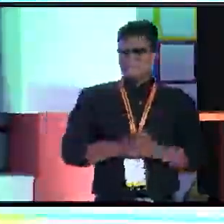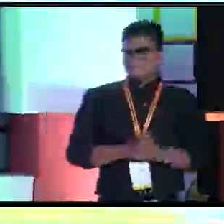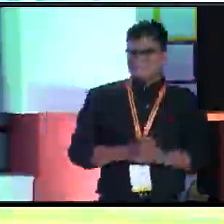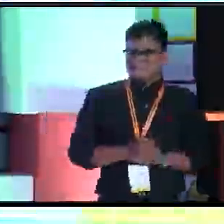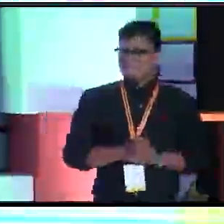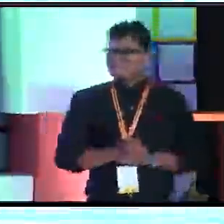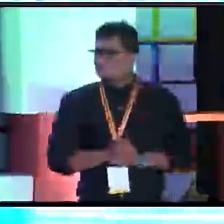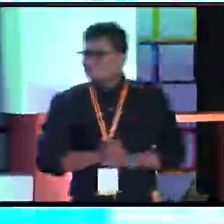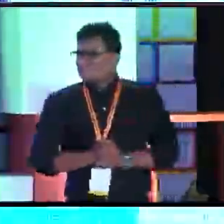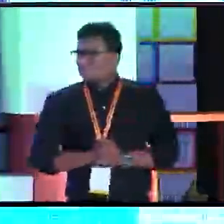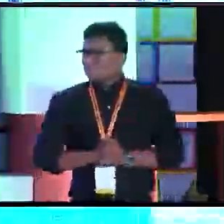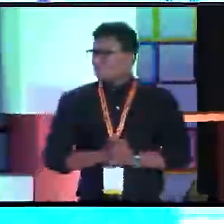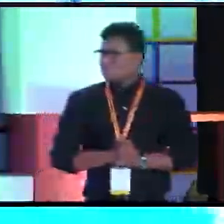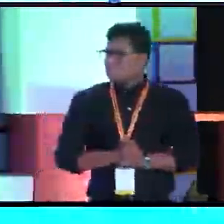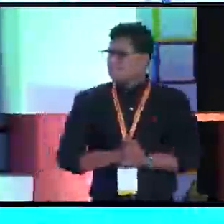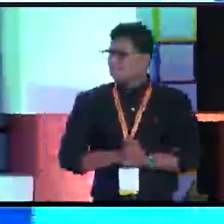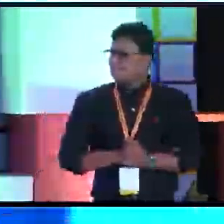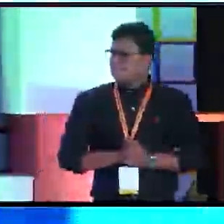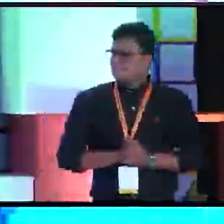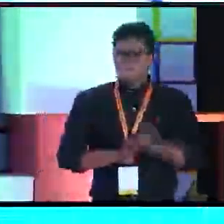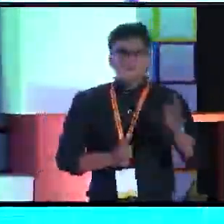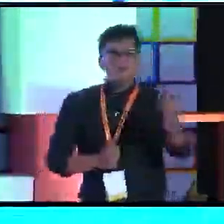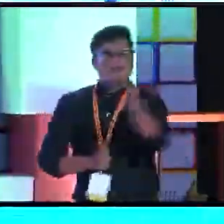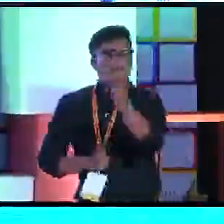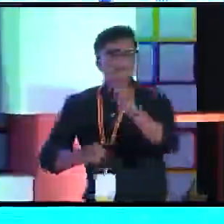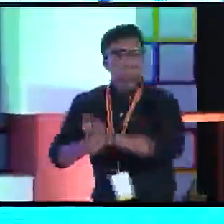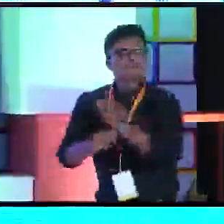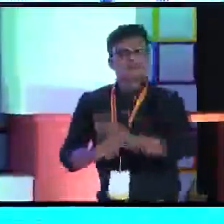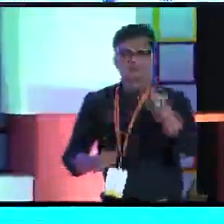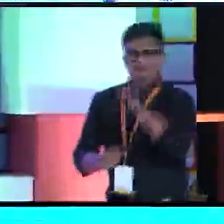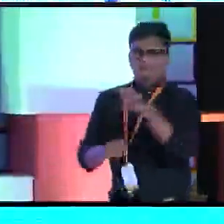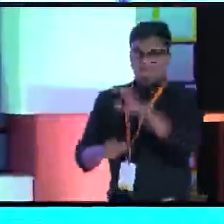Good. Did you like the theme song?